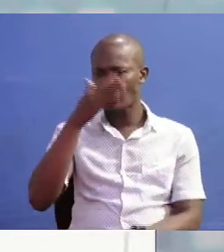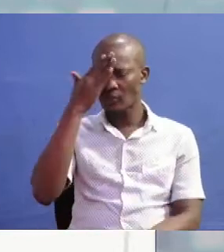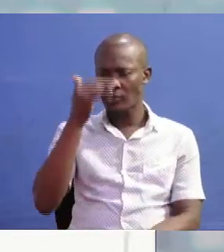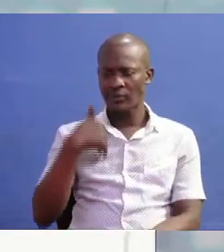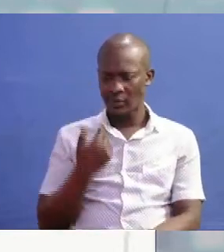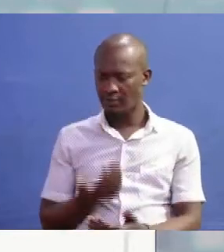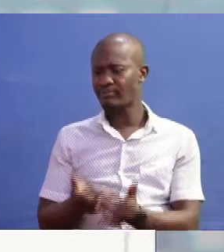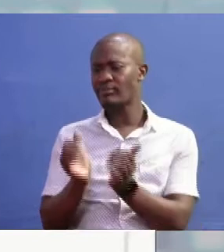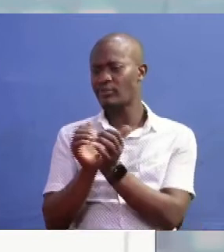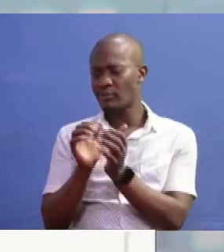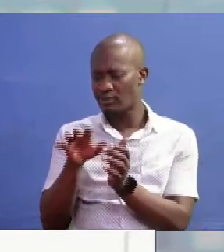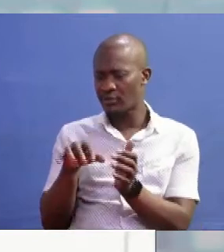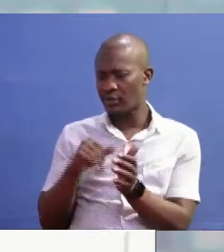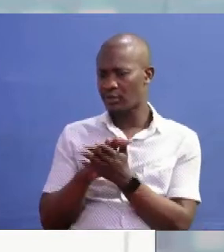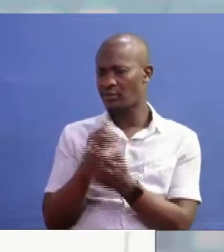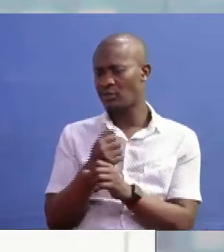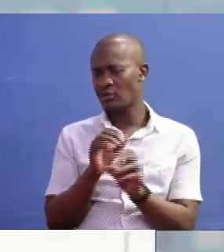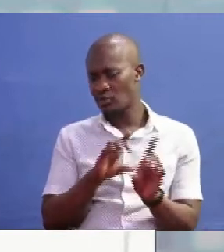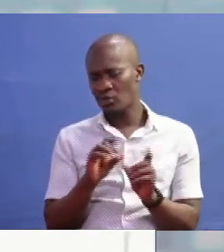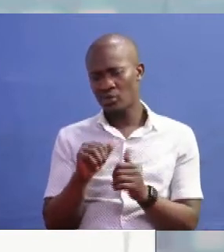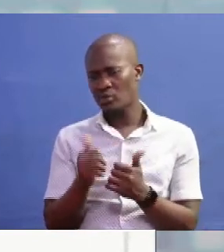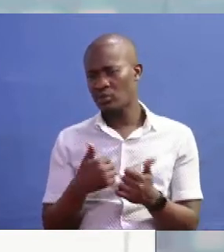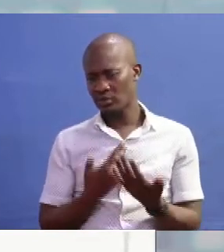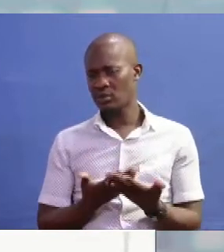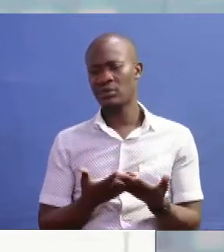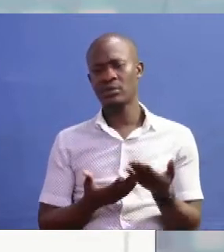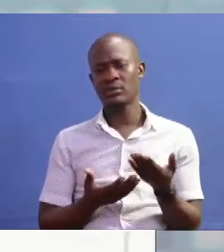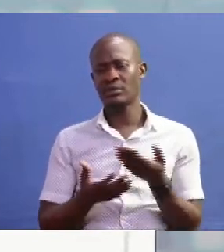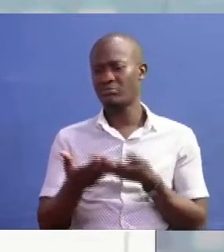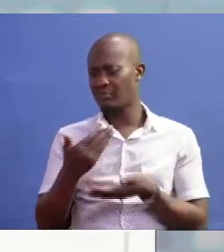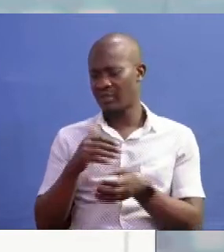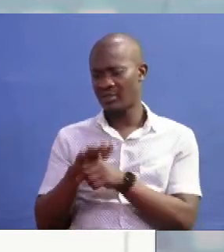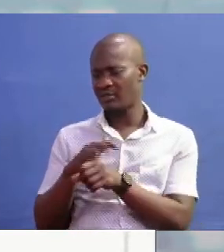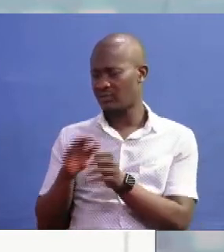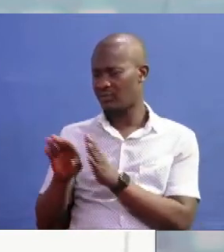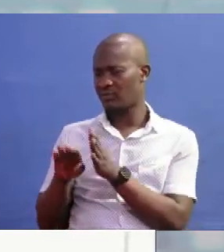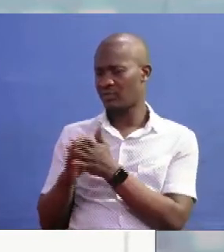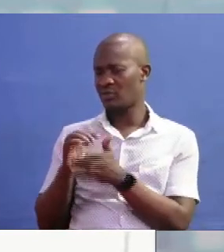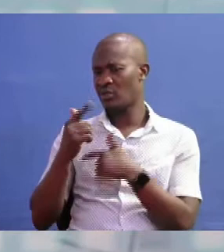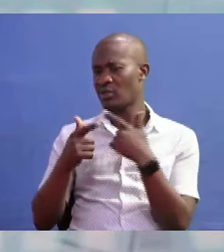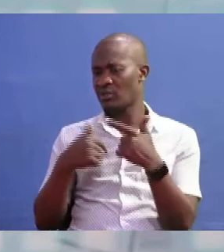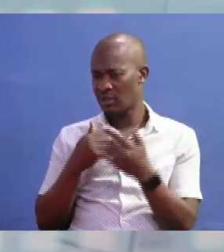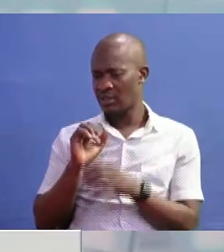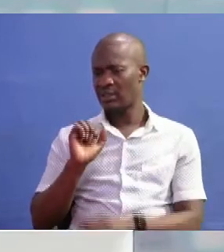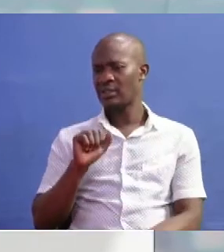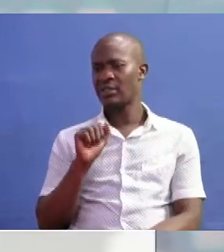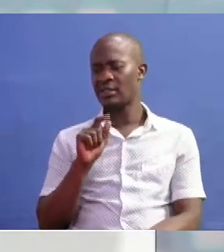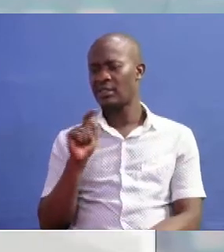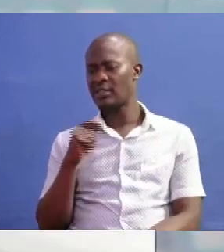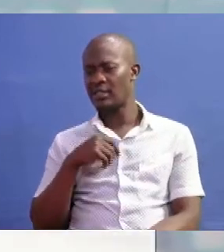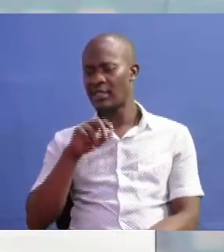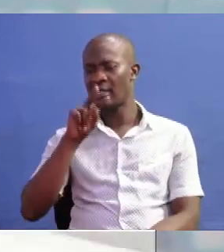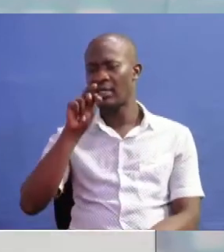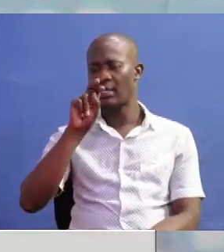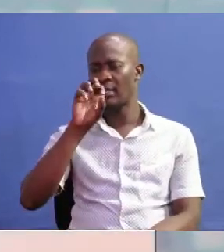the bond market is performing quite well, offering quite attractive yields. And now when it comes to the stock market, yes, the NSE